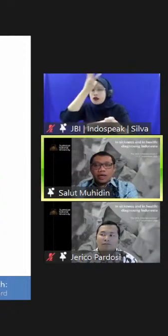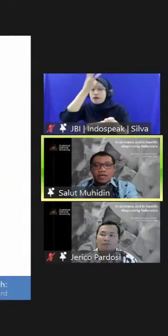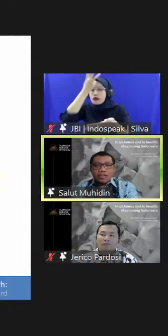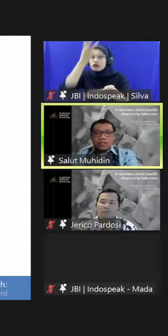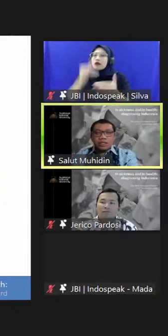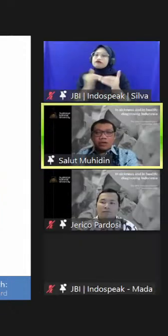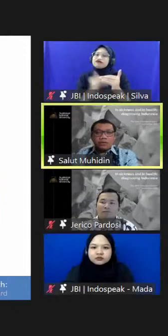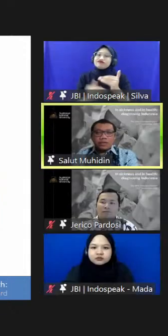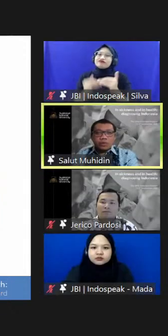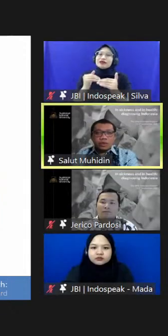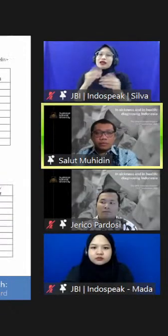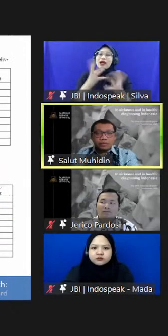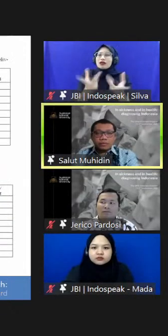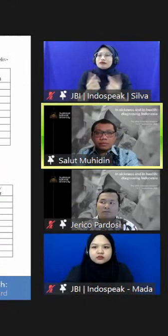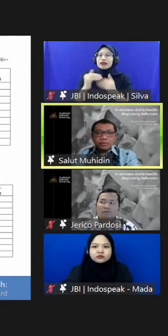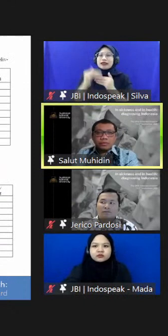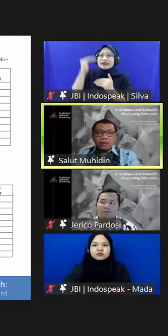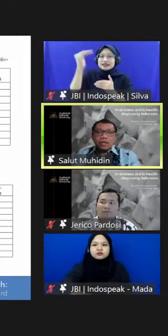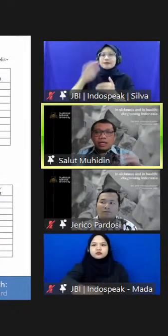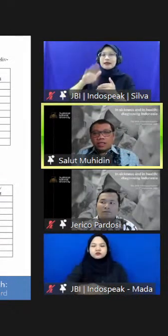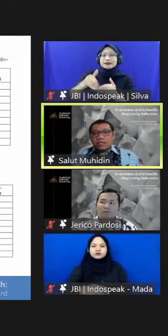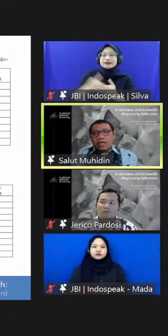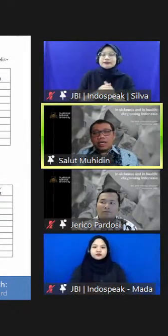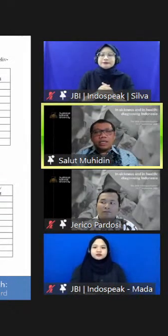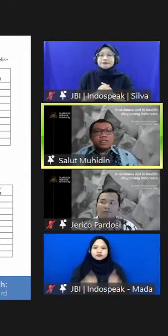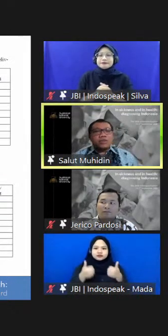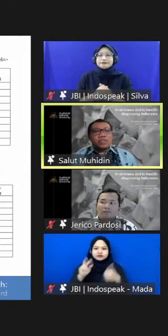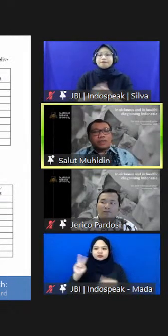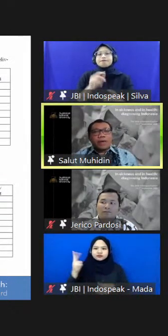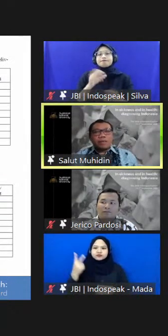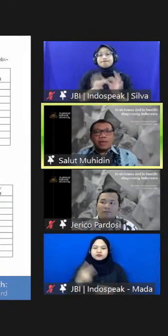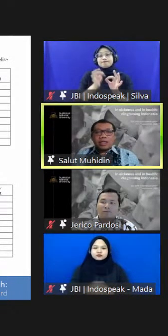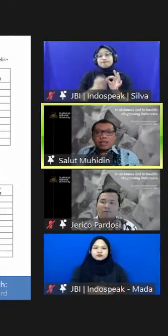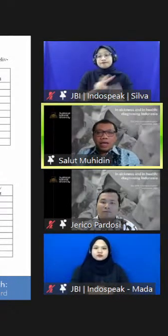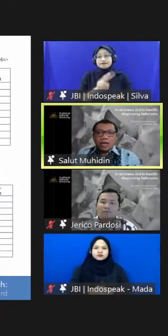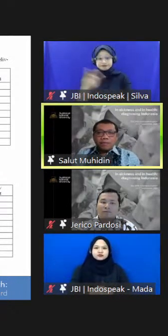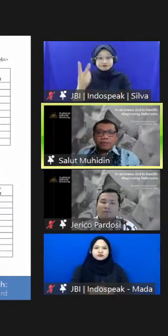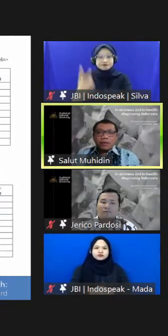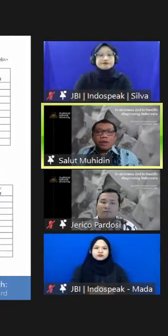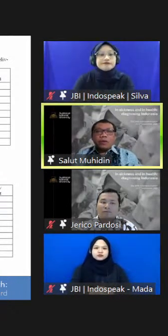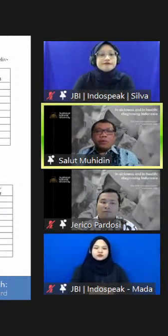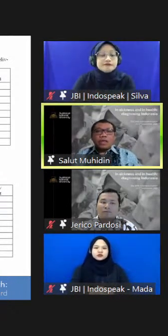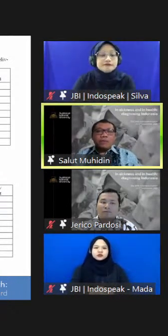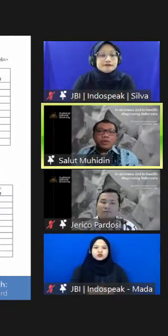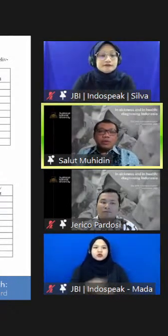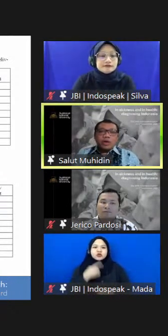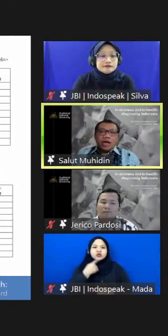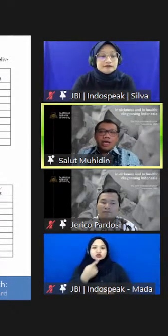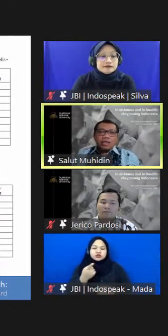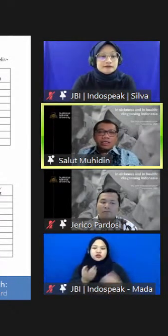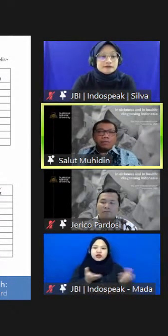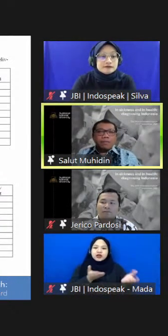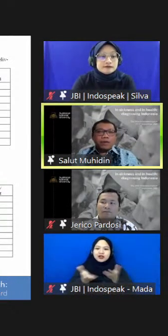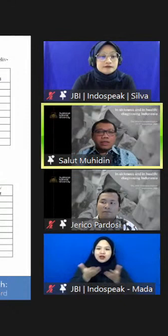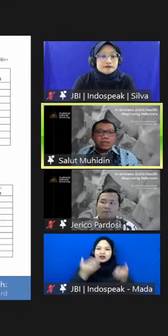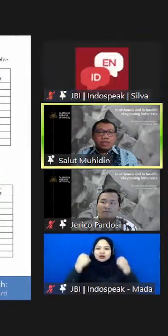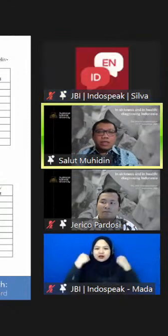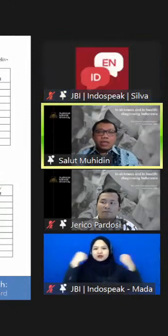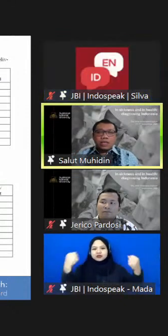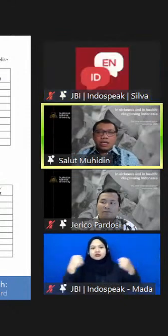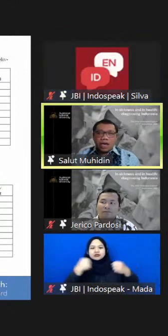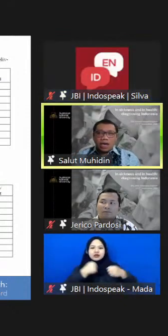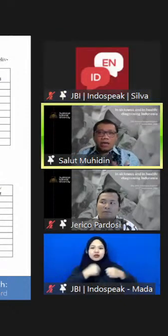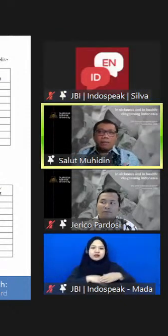Still a variation of this one. The second issue is about maternal health. What I'm going to highlight is about